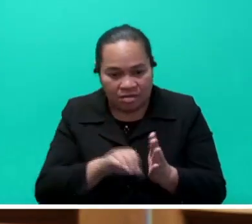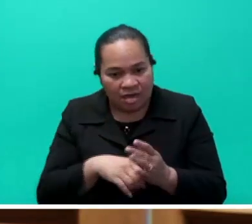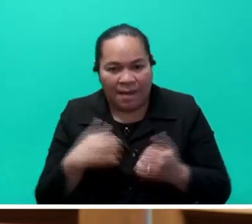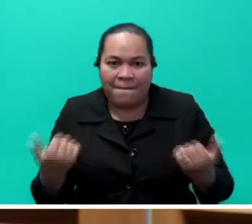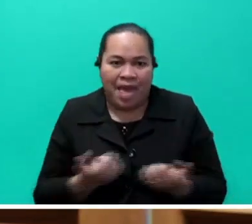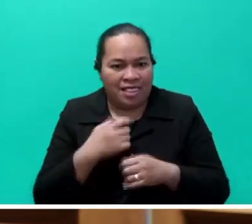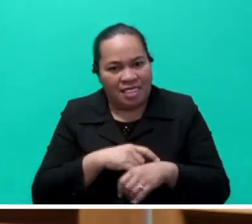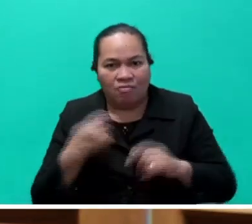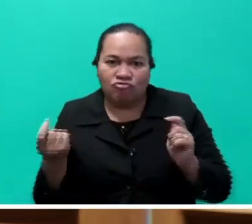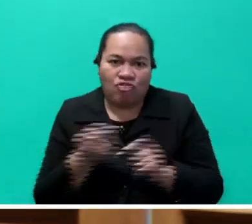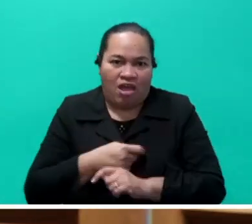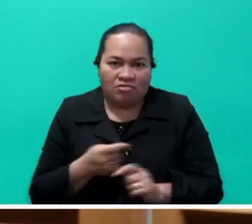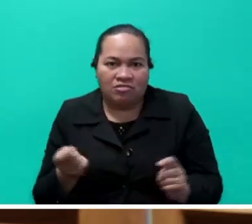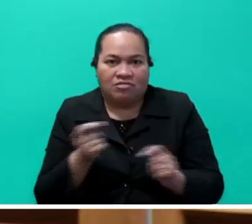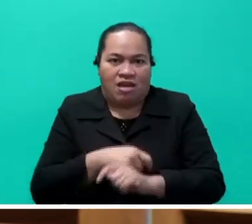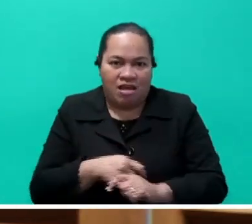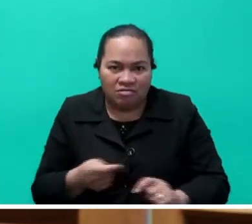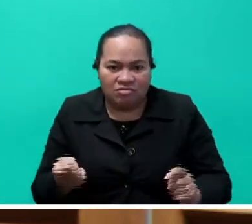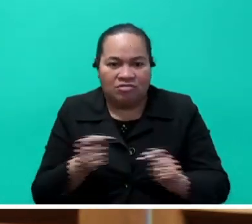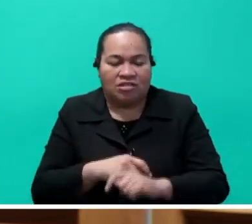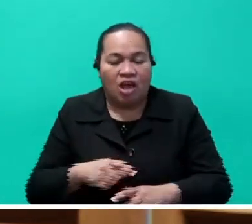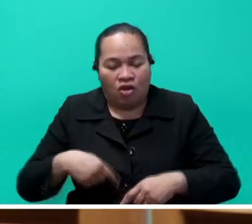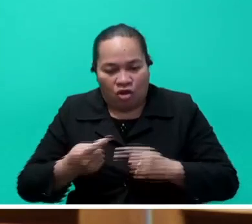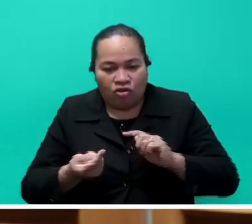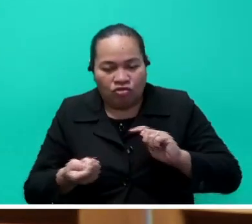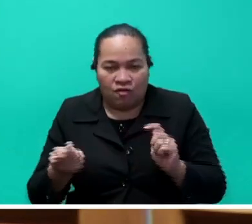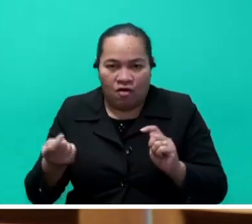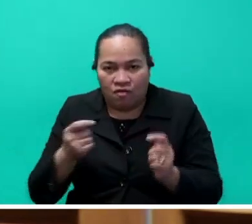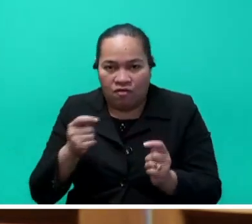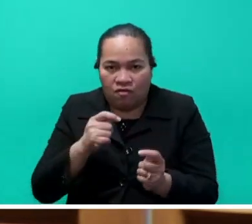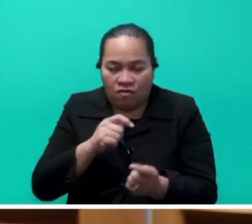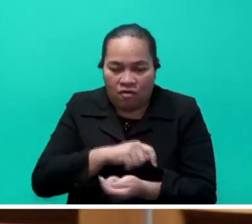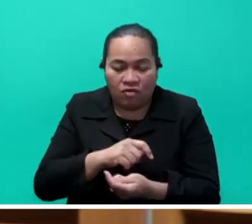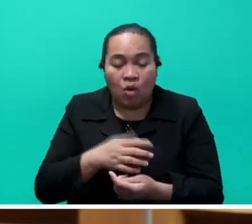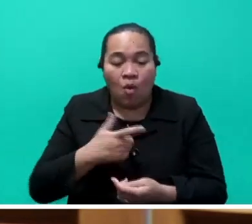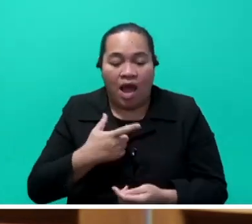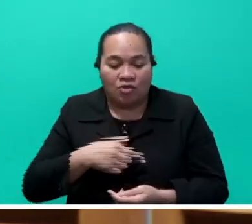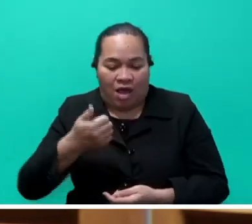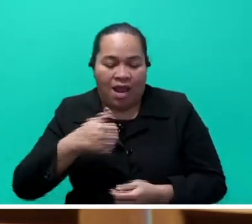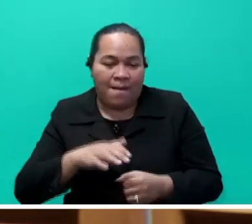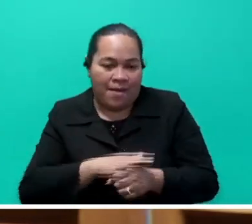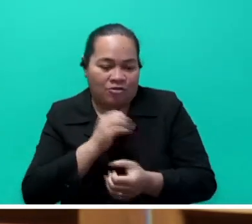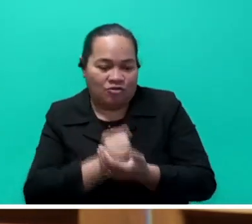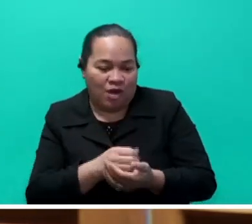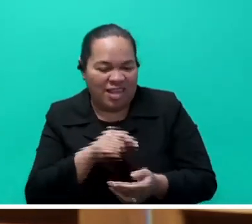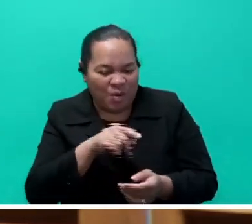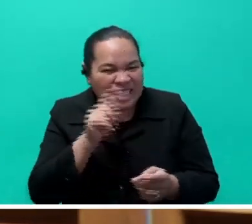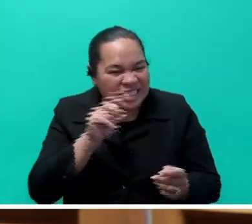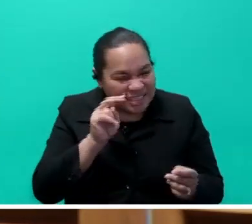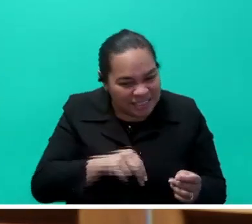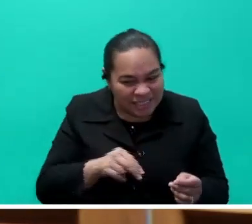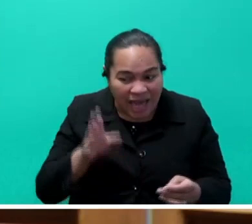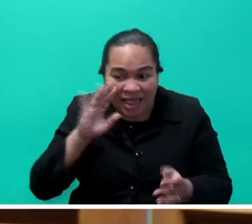changes, and it continues to evolve to allow for areas of need that are